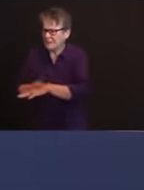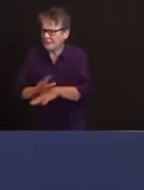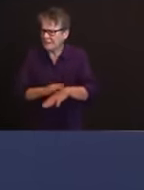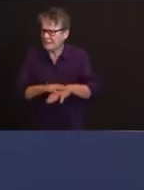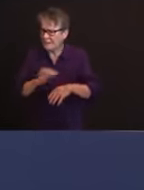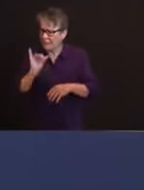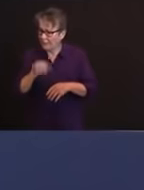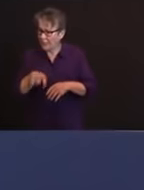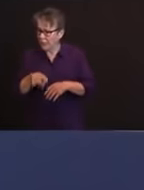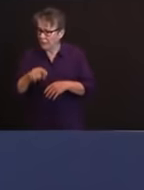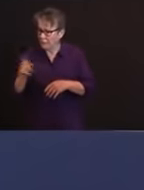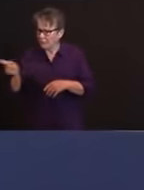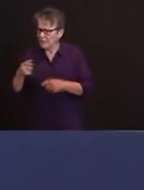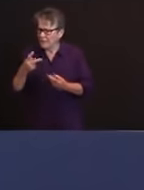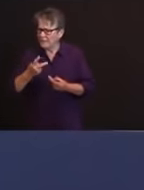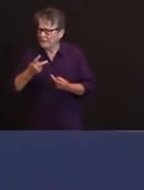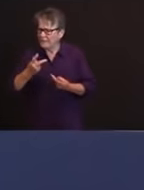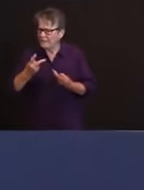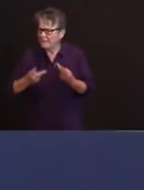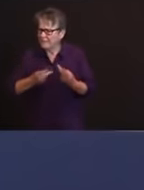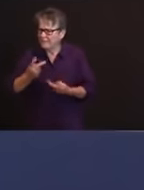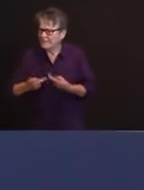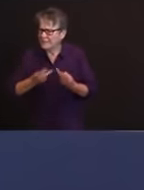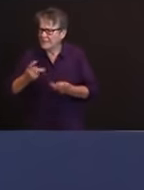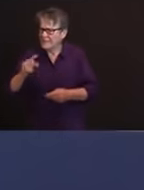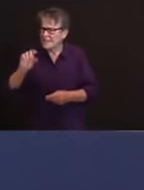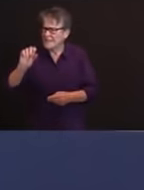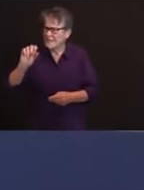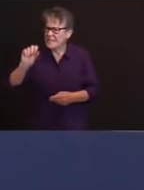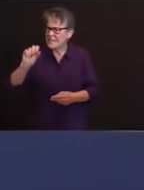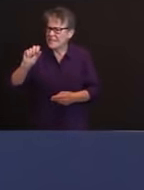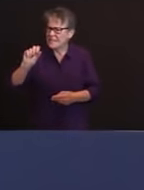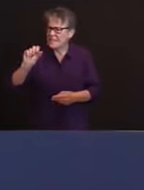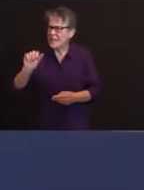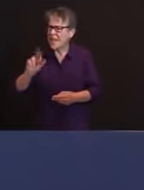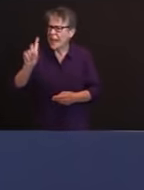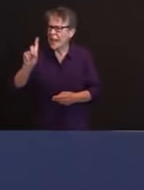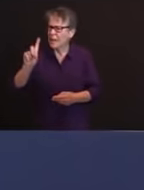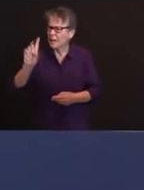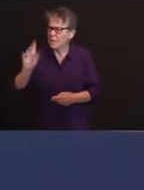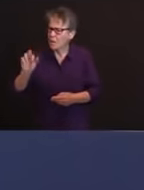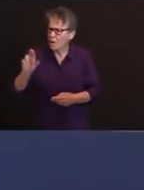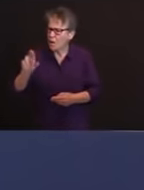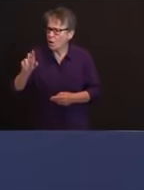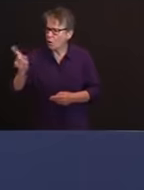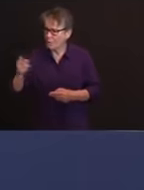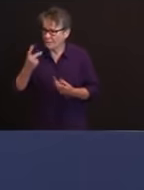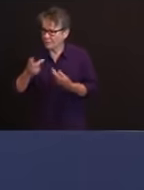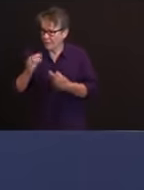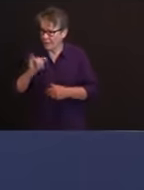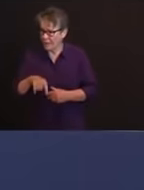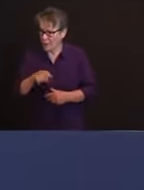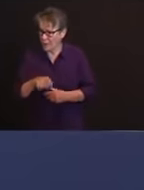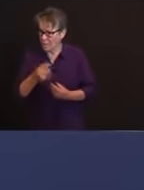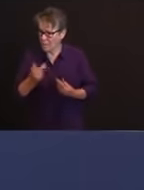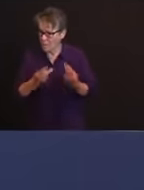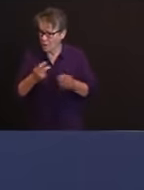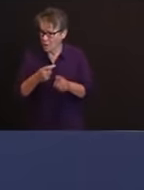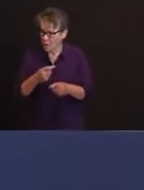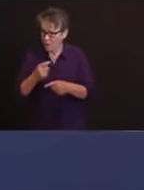at, and the address, between the dates of October 17th and October 22nd, may have been exposed to